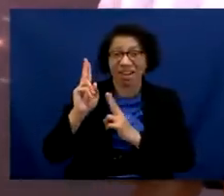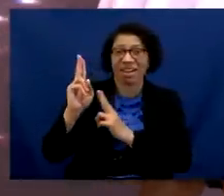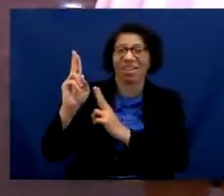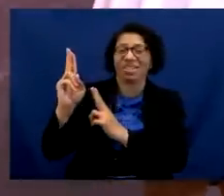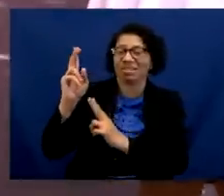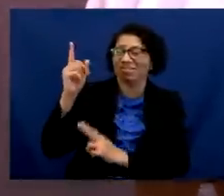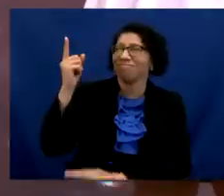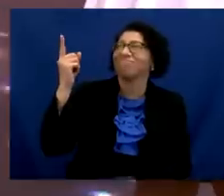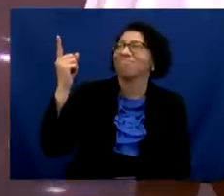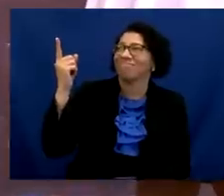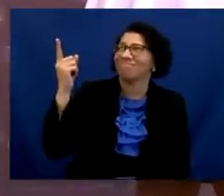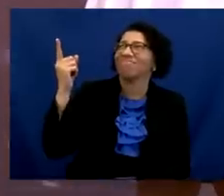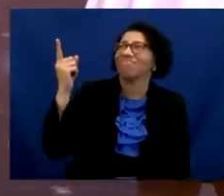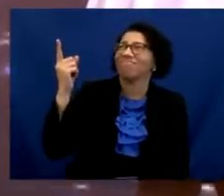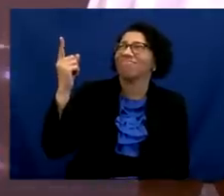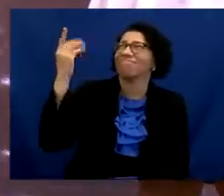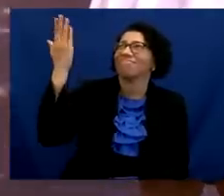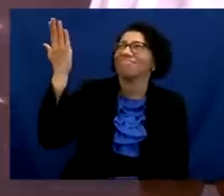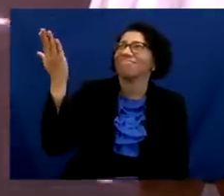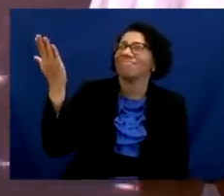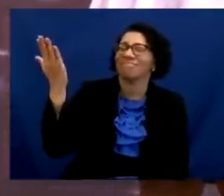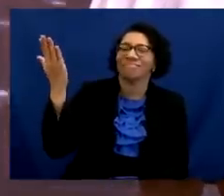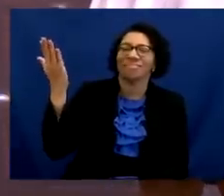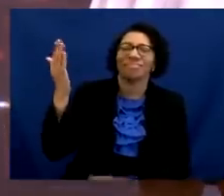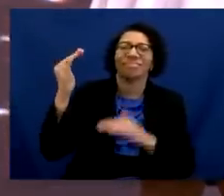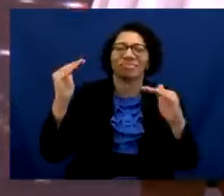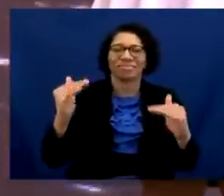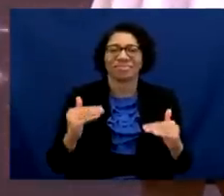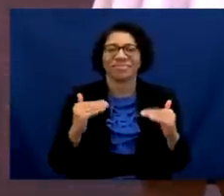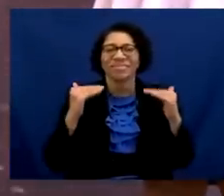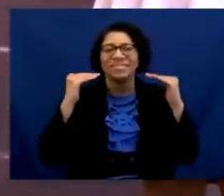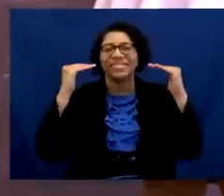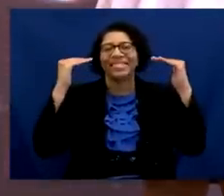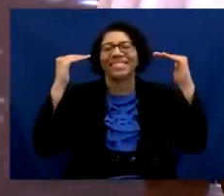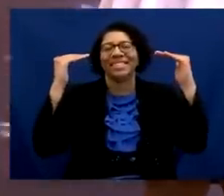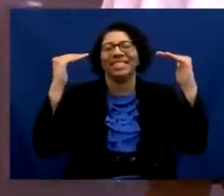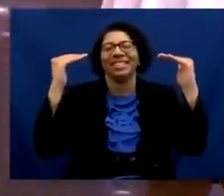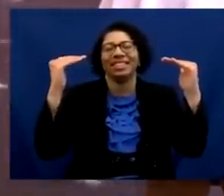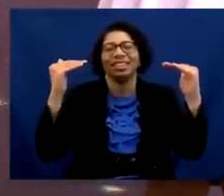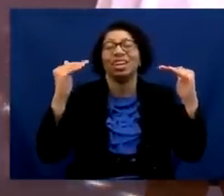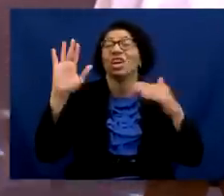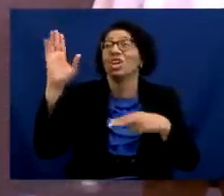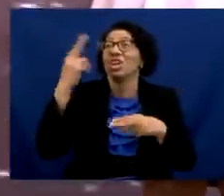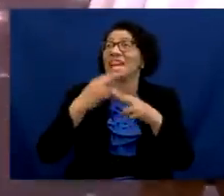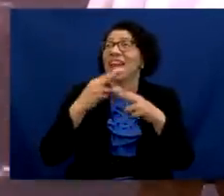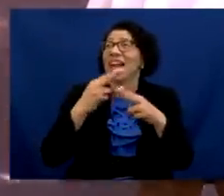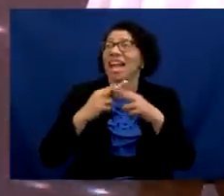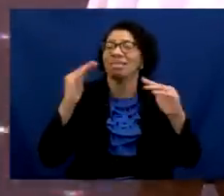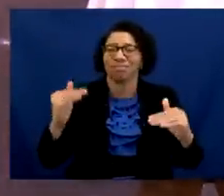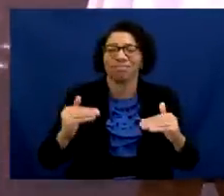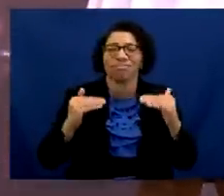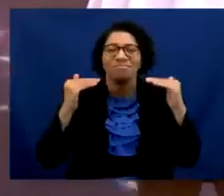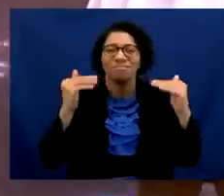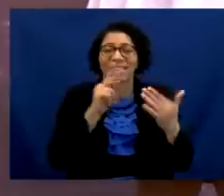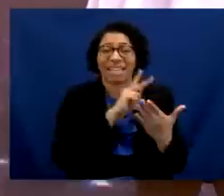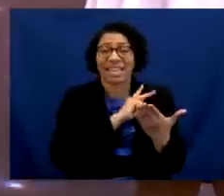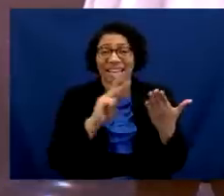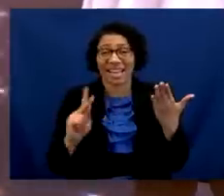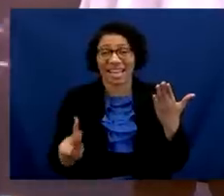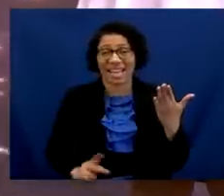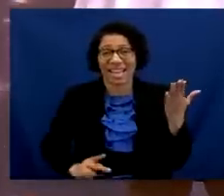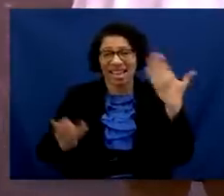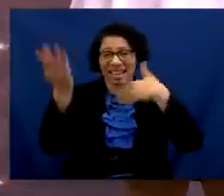exalted. Come on, think about it. Be lifted high. We lift your name, Jesus, the King of